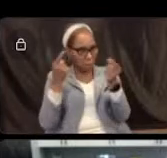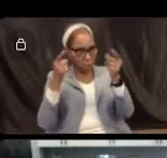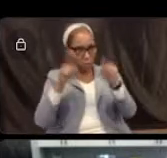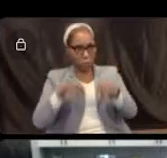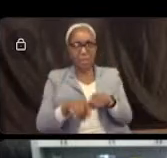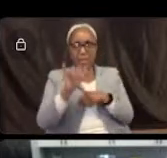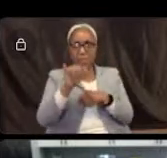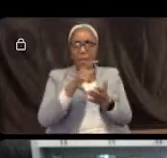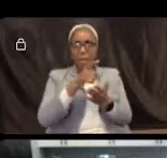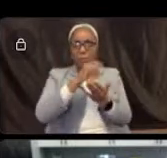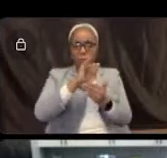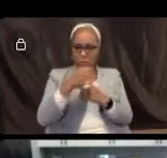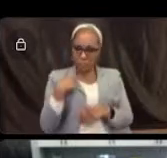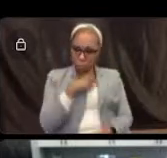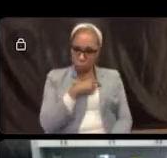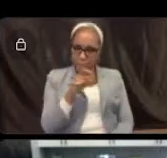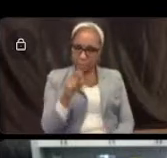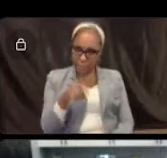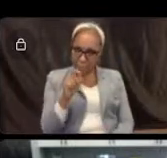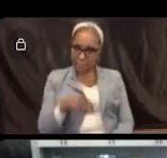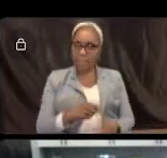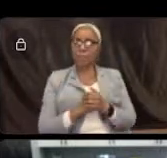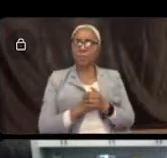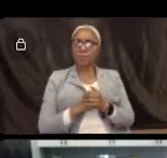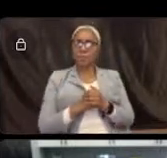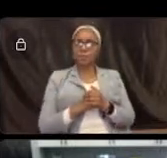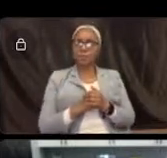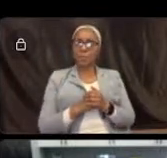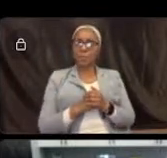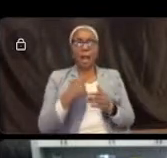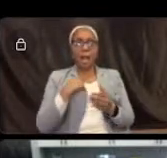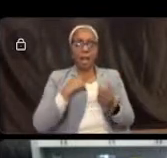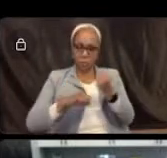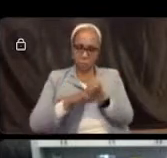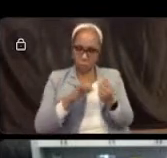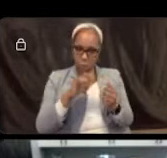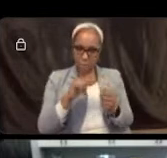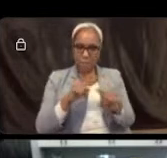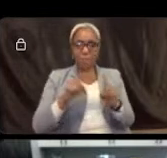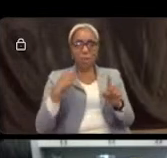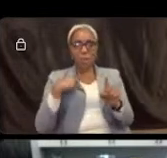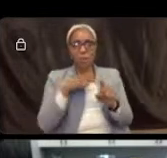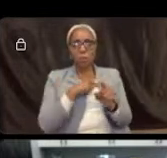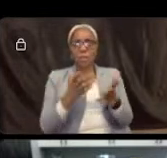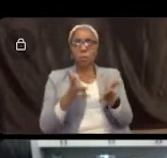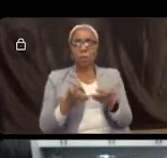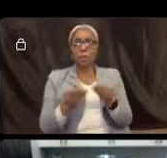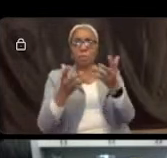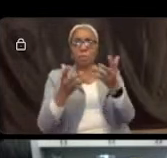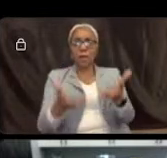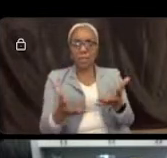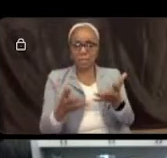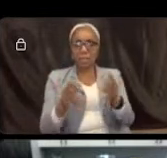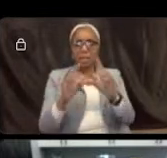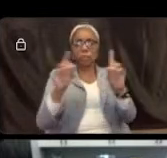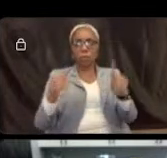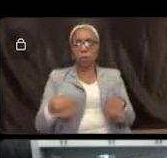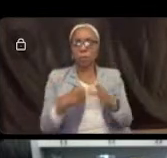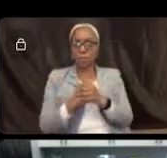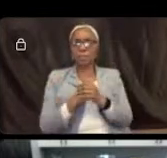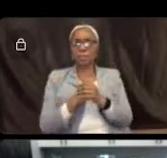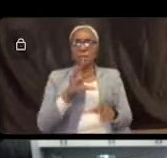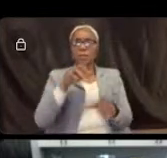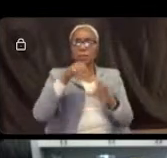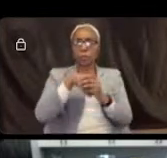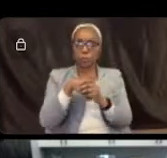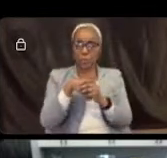this project is needed and I'm in support of it, but we were provided some documents that